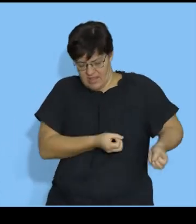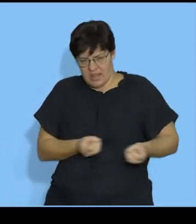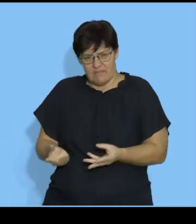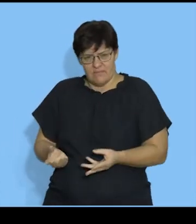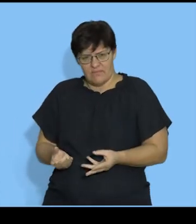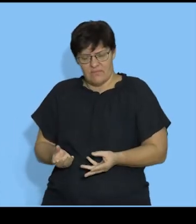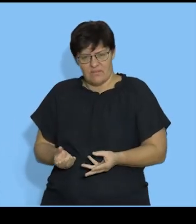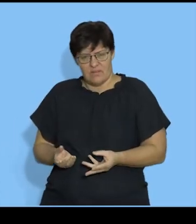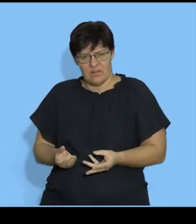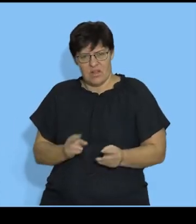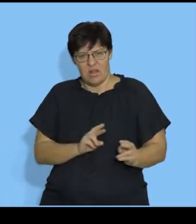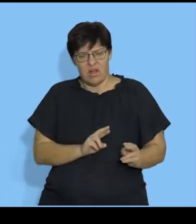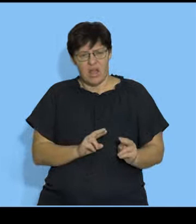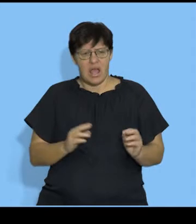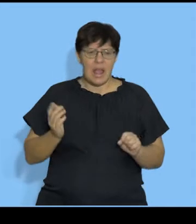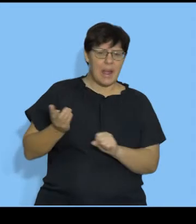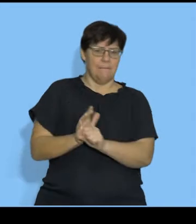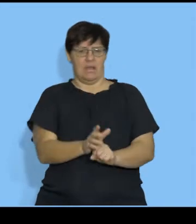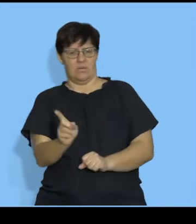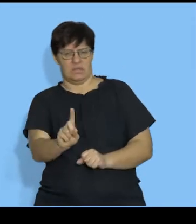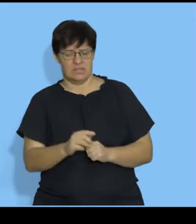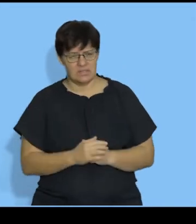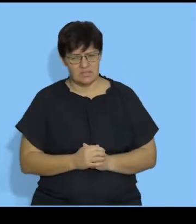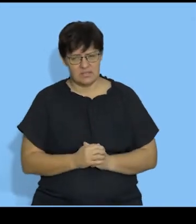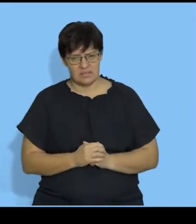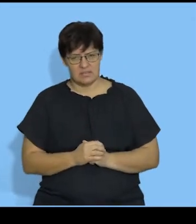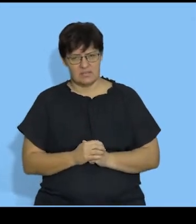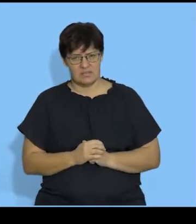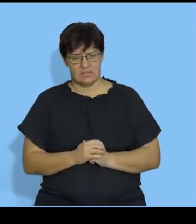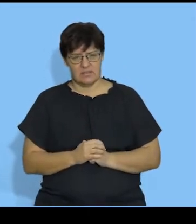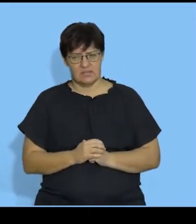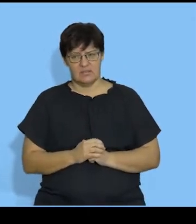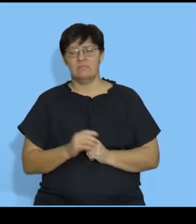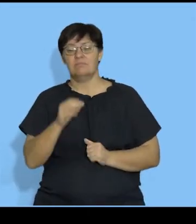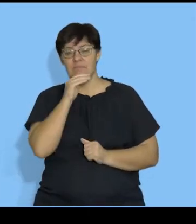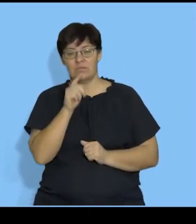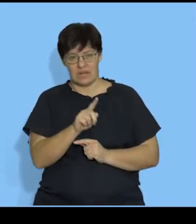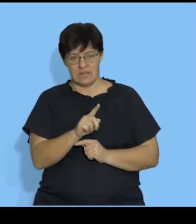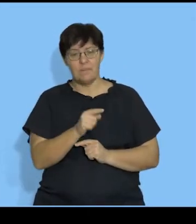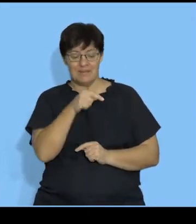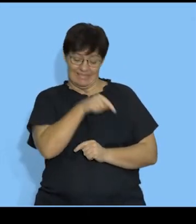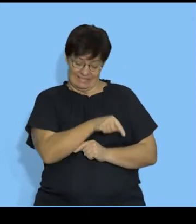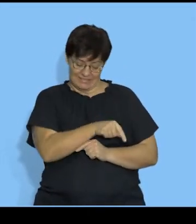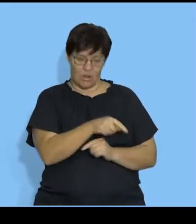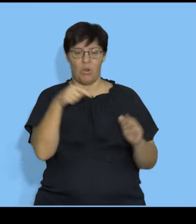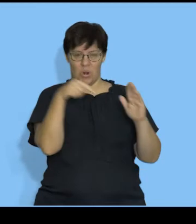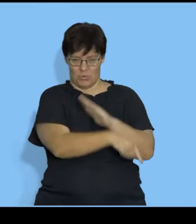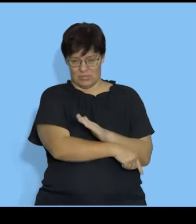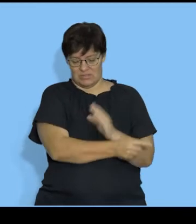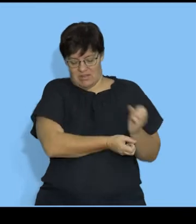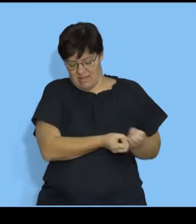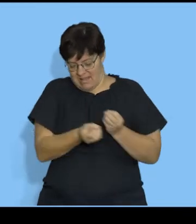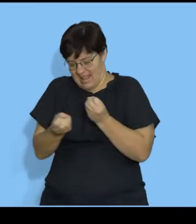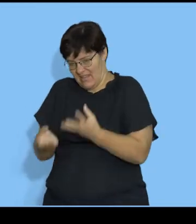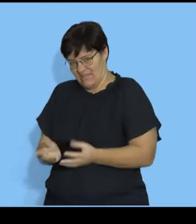overall reaction? So if something donates electrons or an electron, it actually loses the electron, okay? So